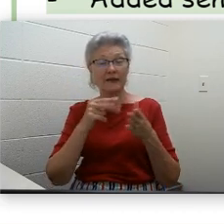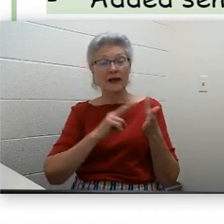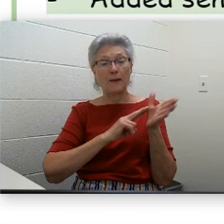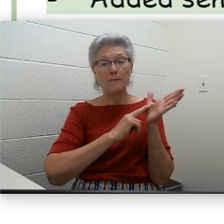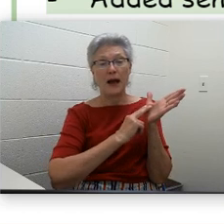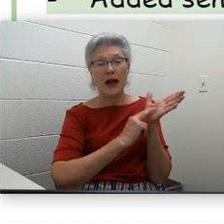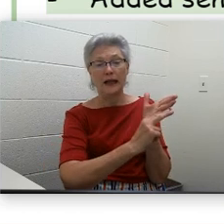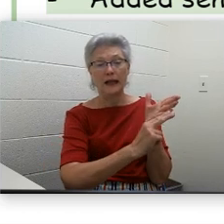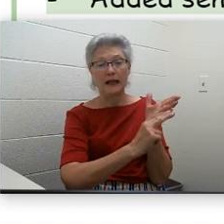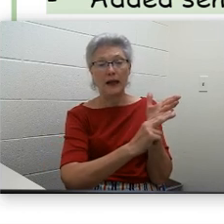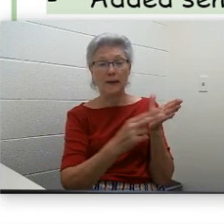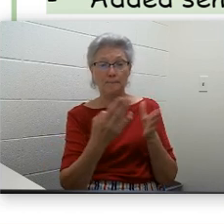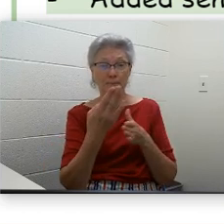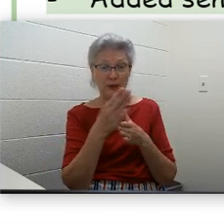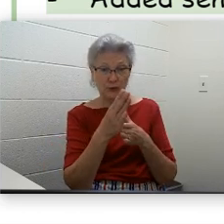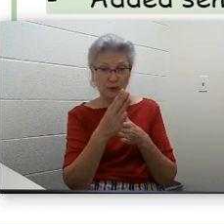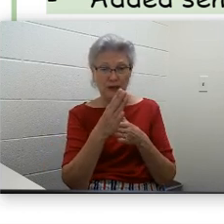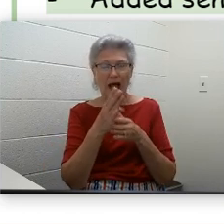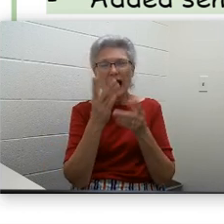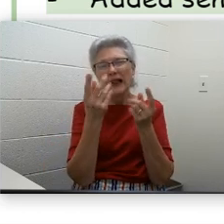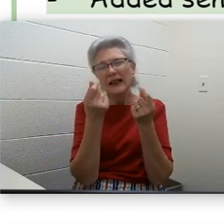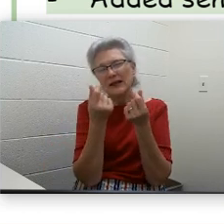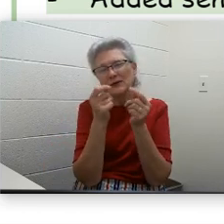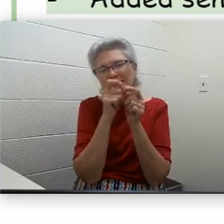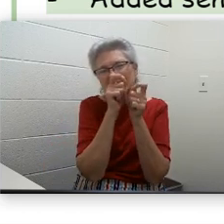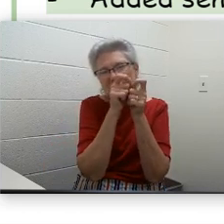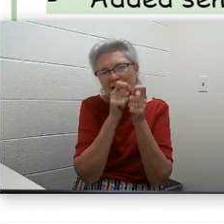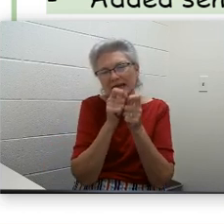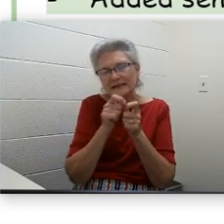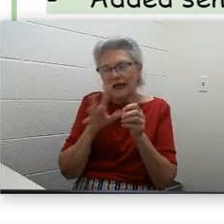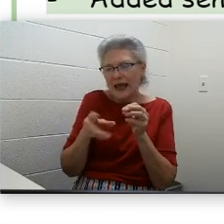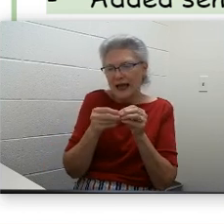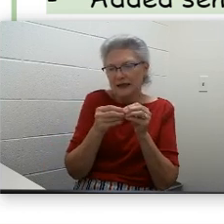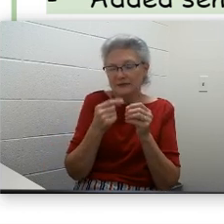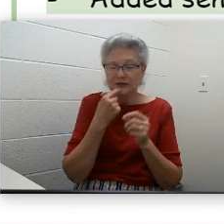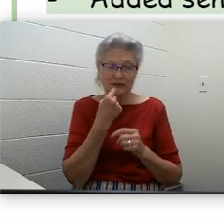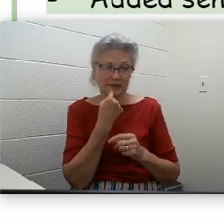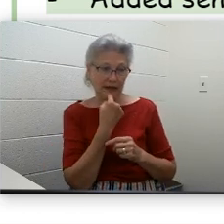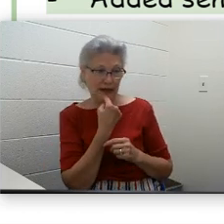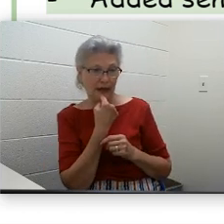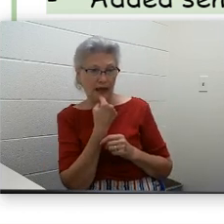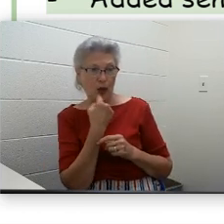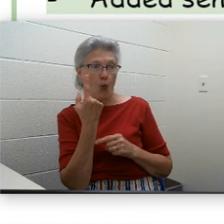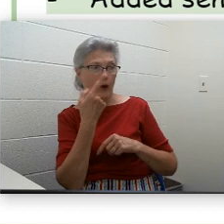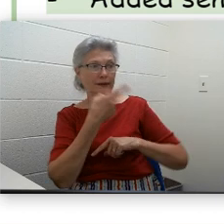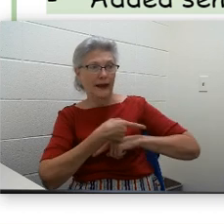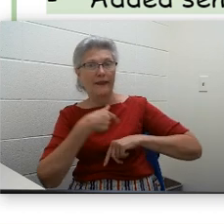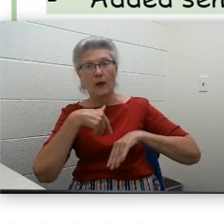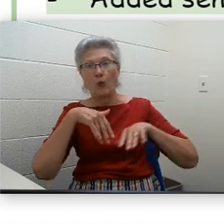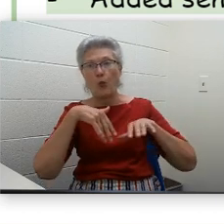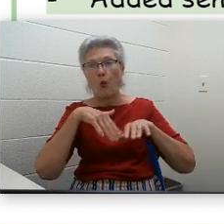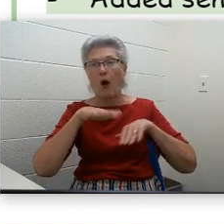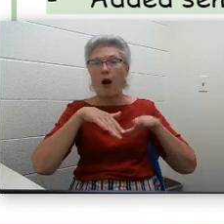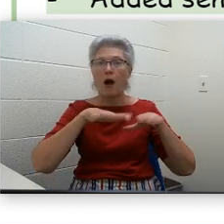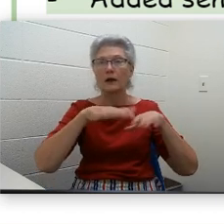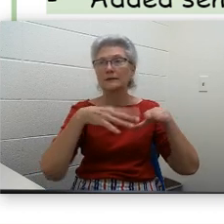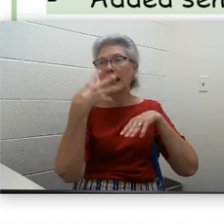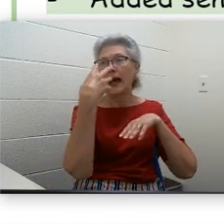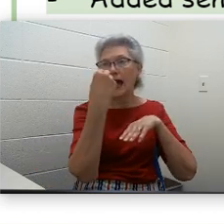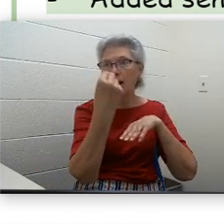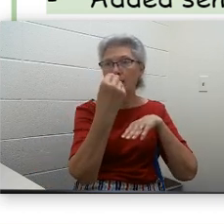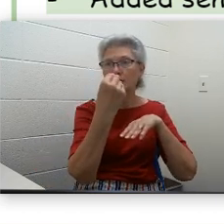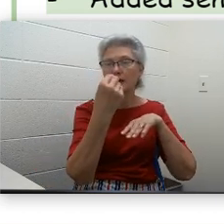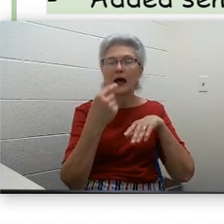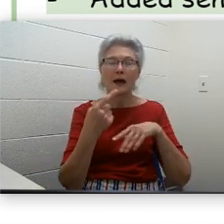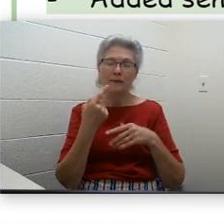small details that I added. So instead of just saying, the one day they walked out,